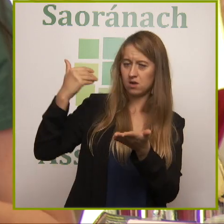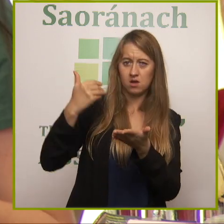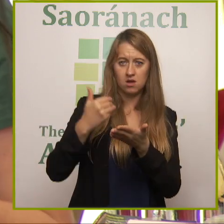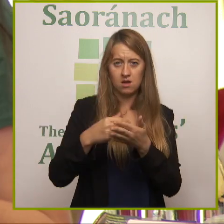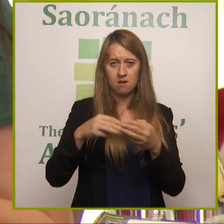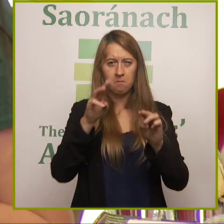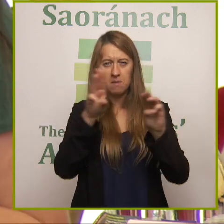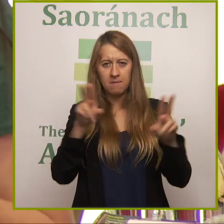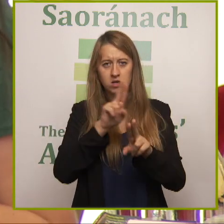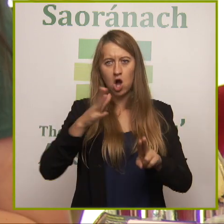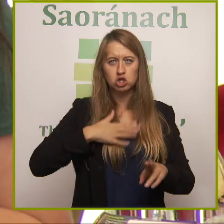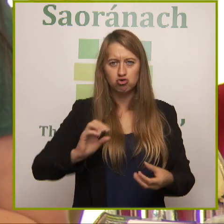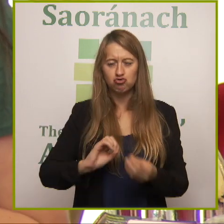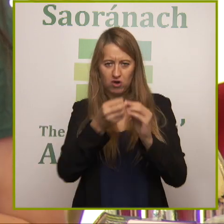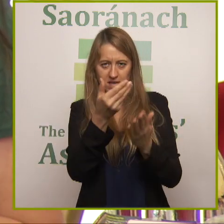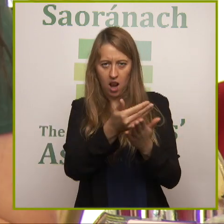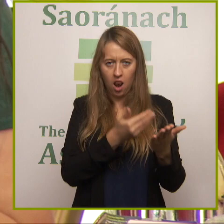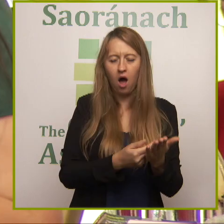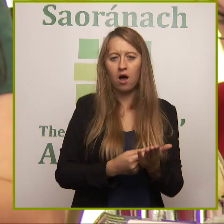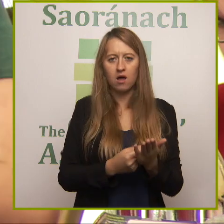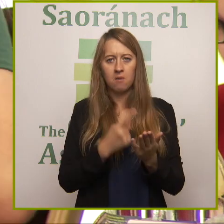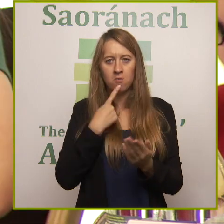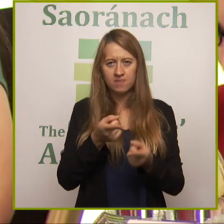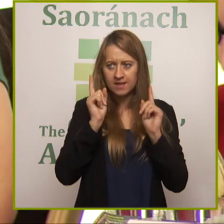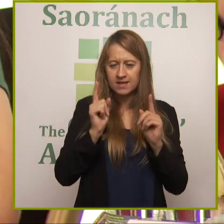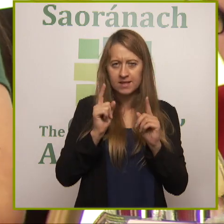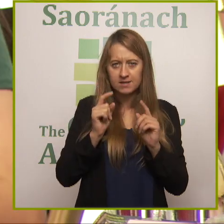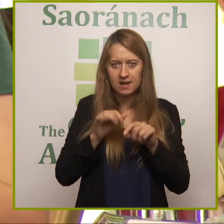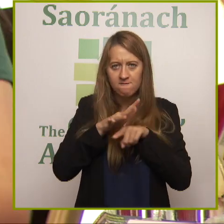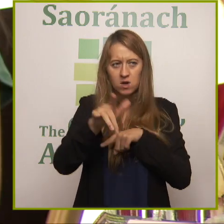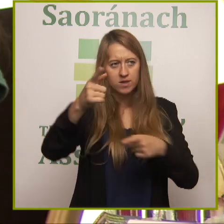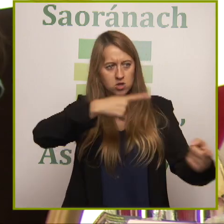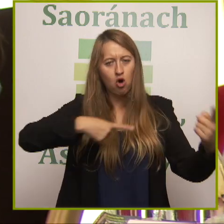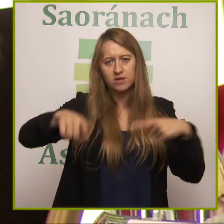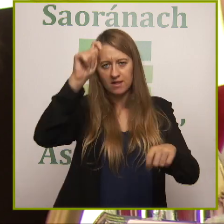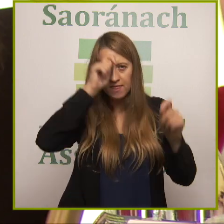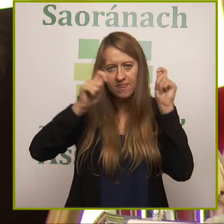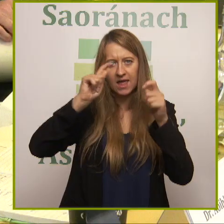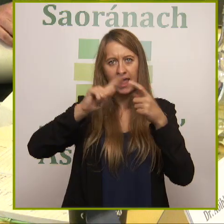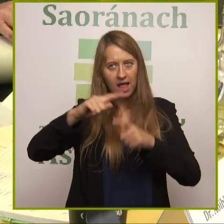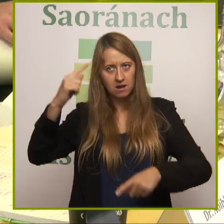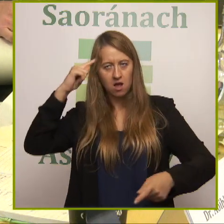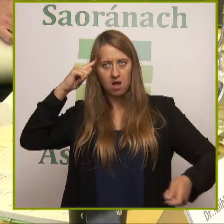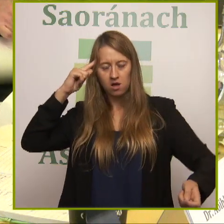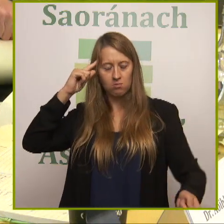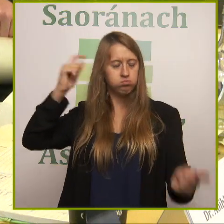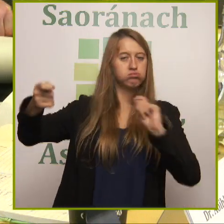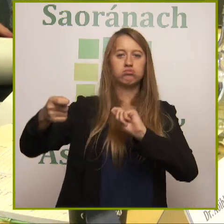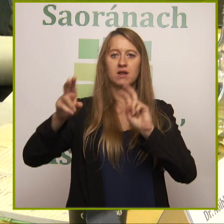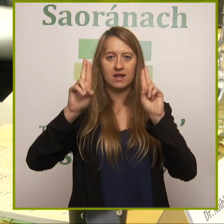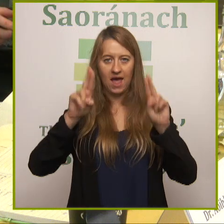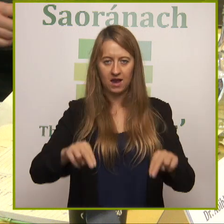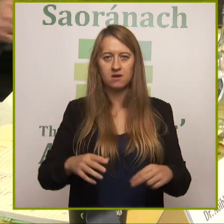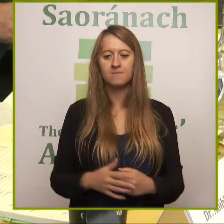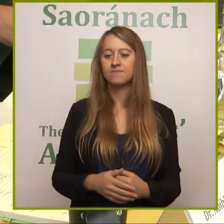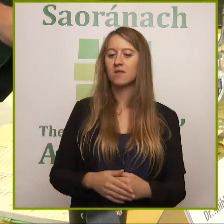us to think and change our minds about stuff. So, yeah. Thank you, Esther. And you know what? There's